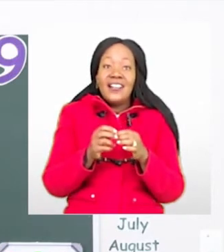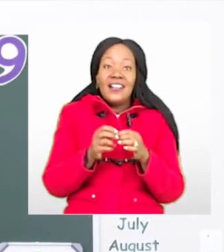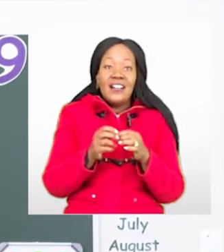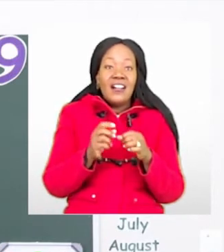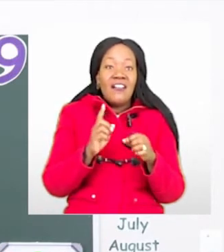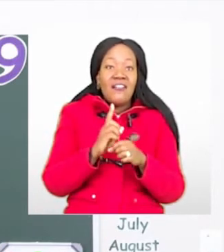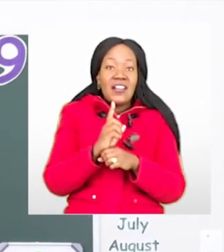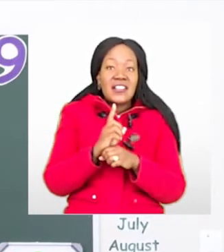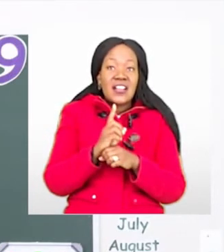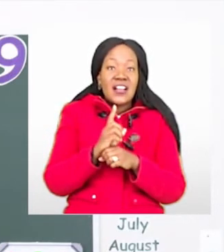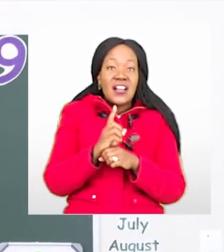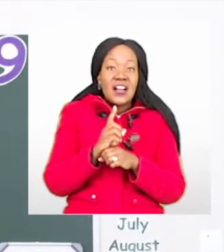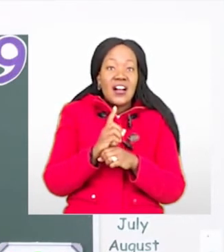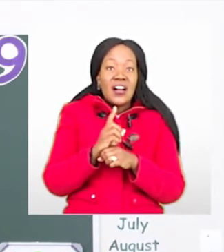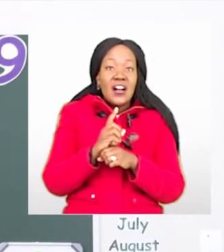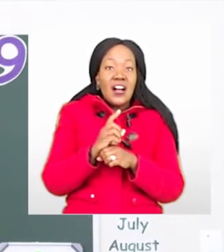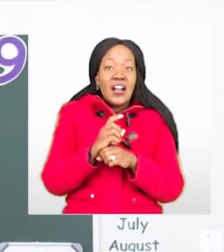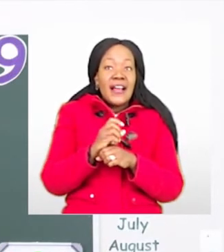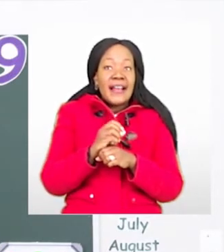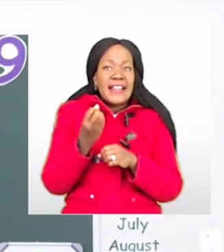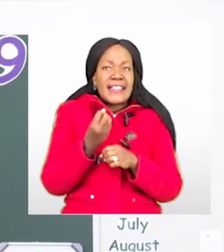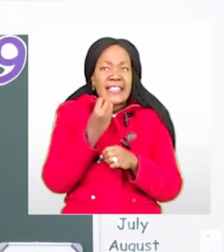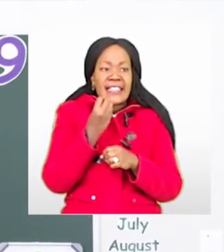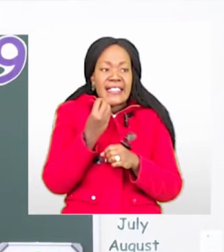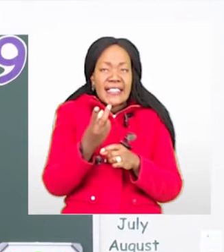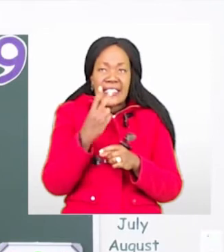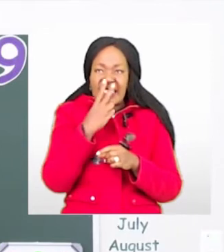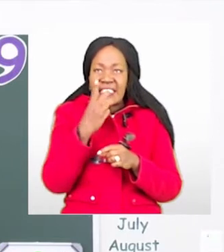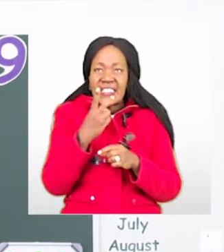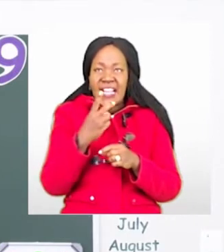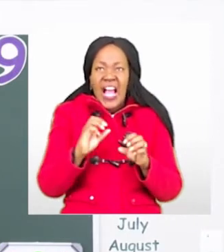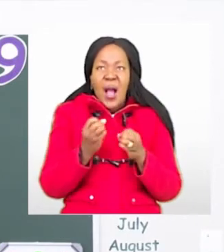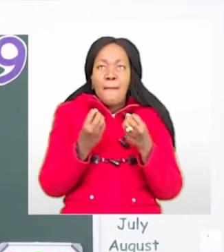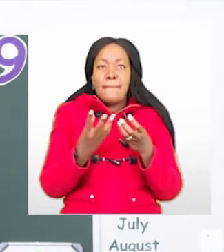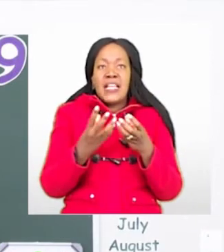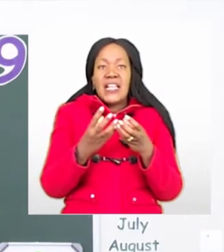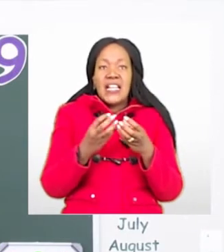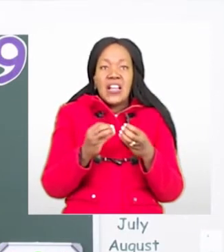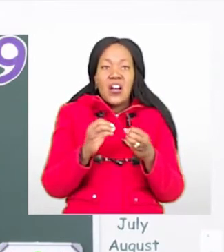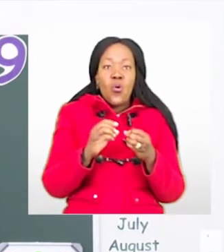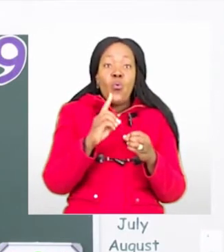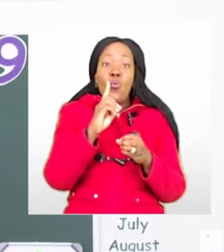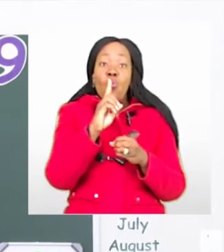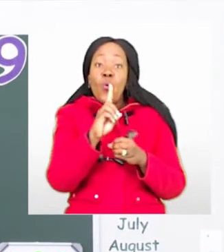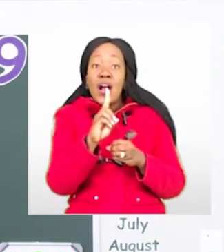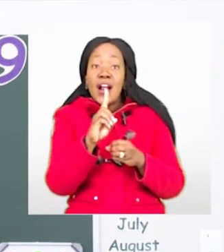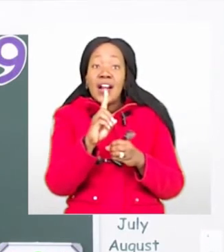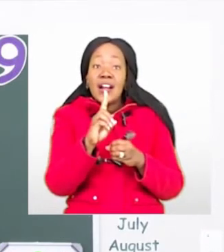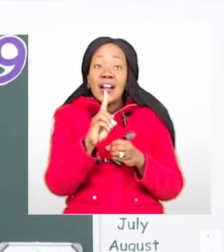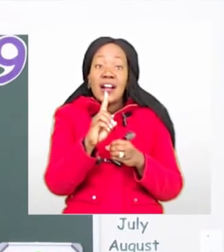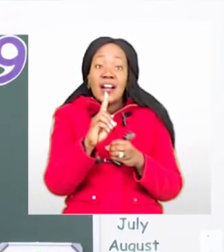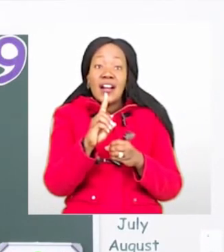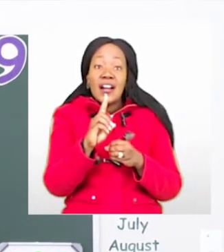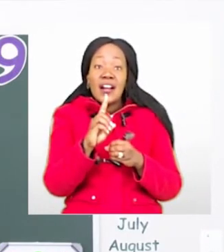First, she laid, let's count how many eggs she laid first. 1,